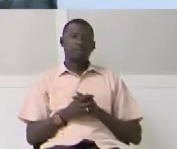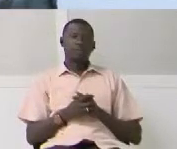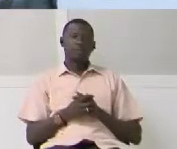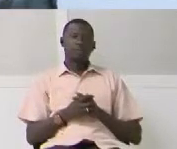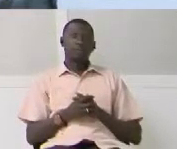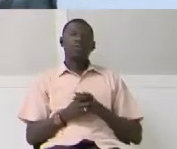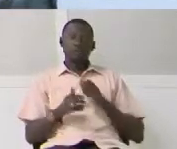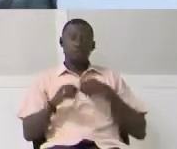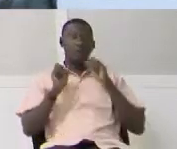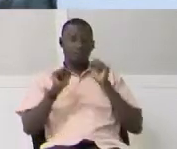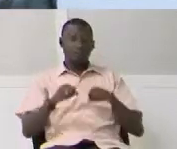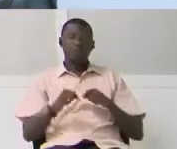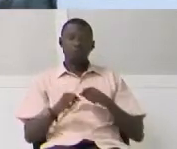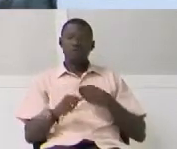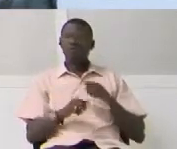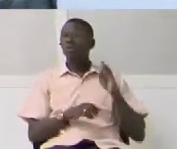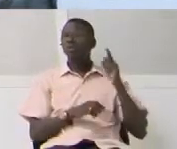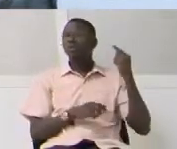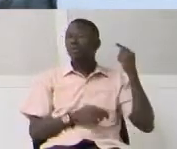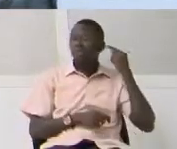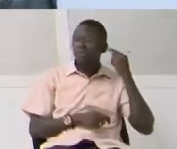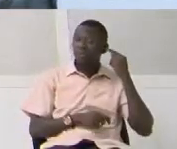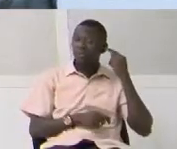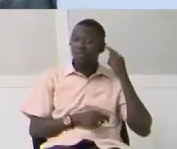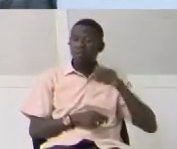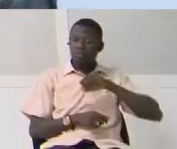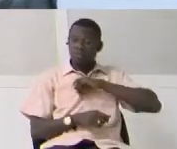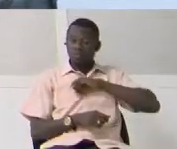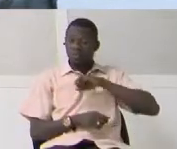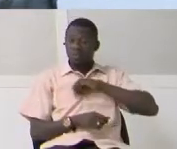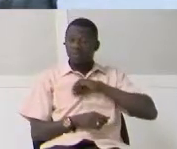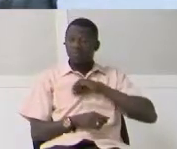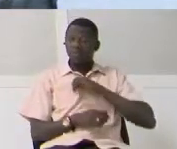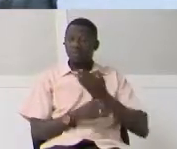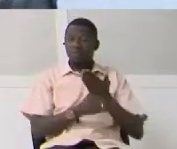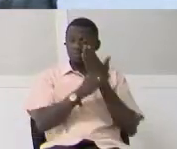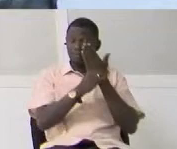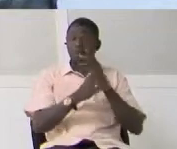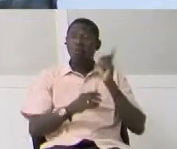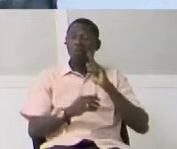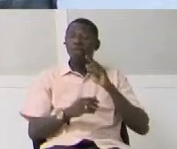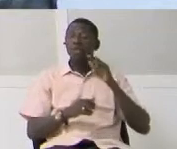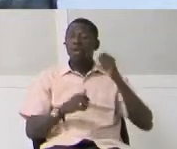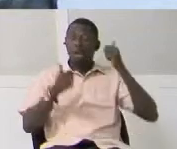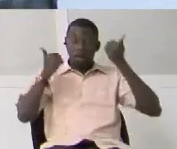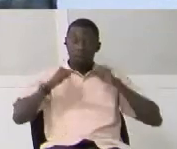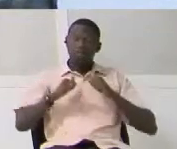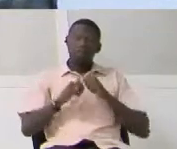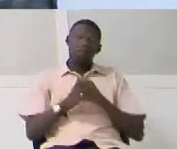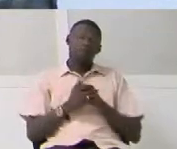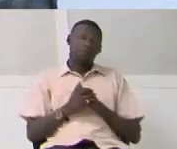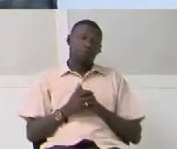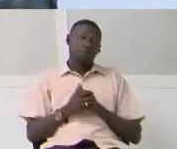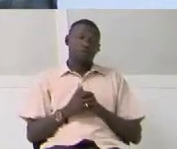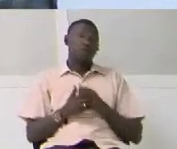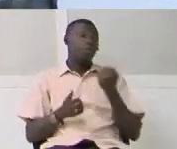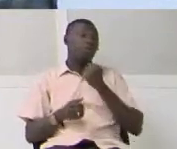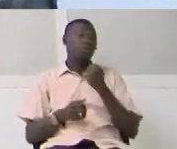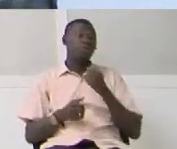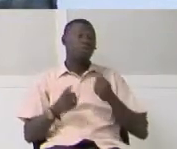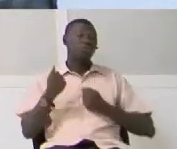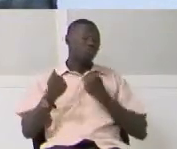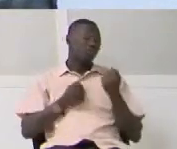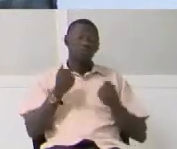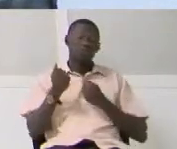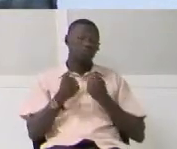understand. So that he could hear from him, he himself, what he has encountered. Because son on a totorop, bro. Because he